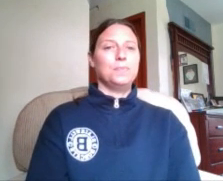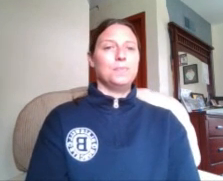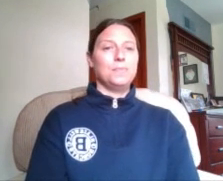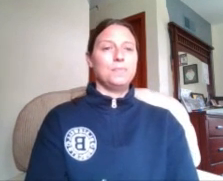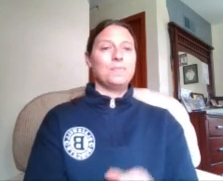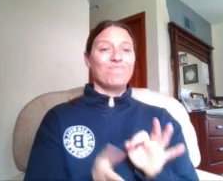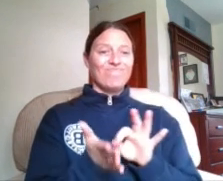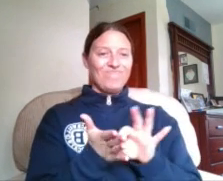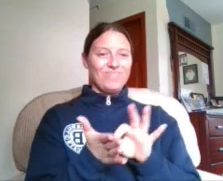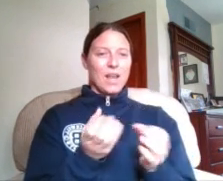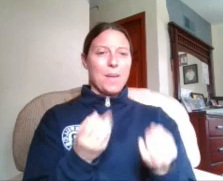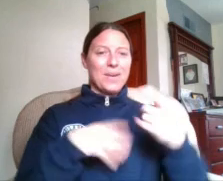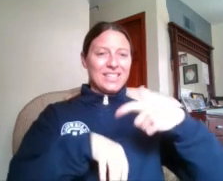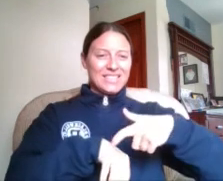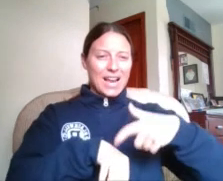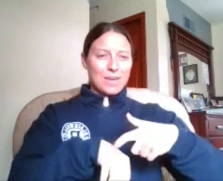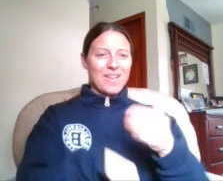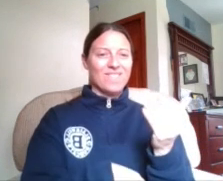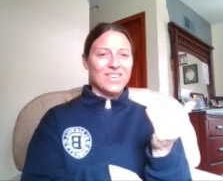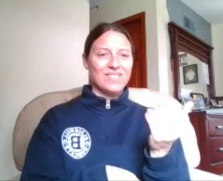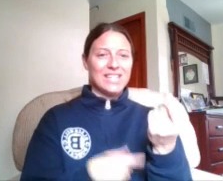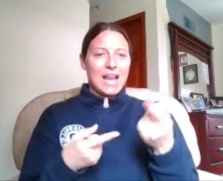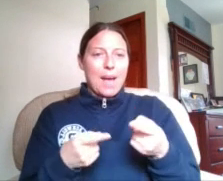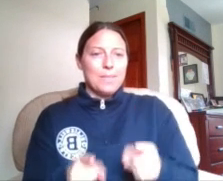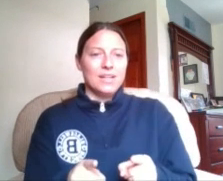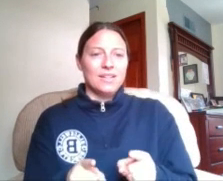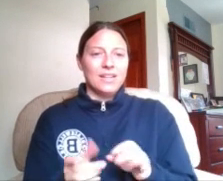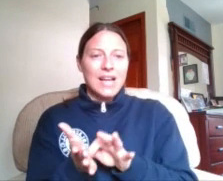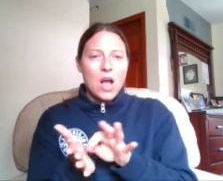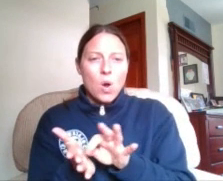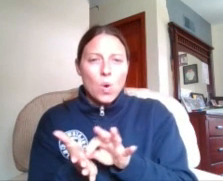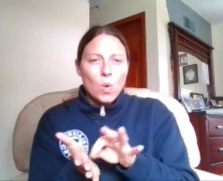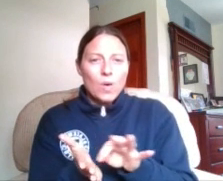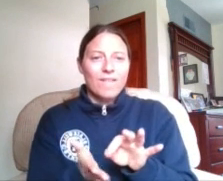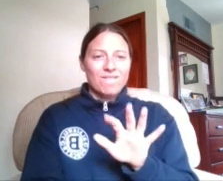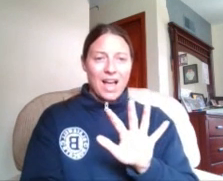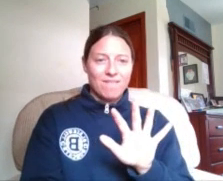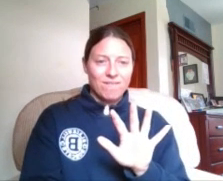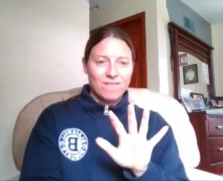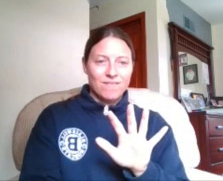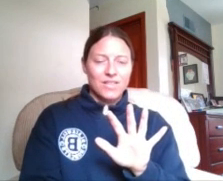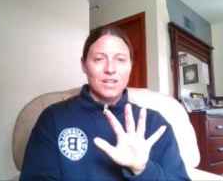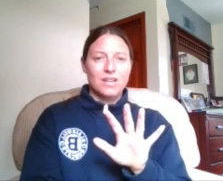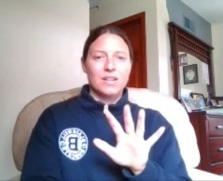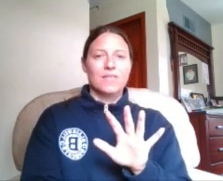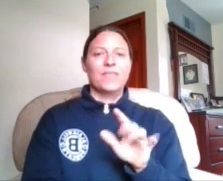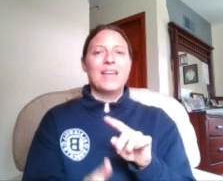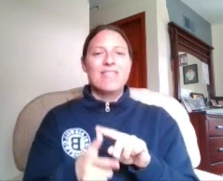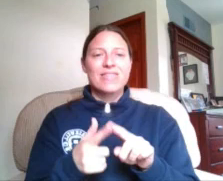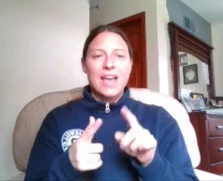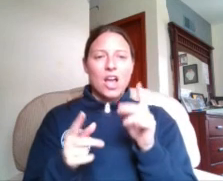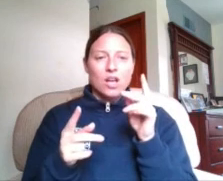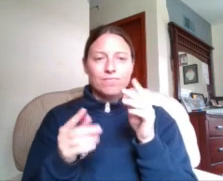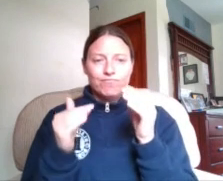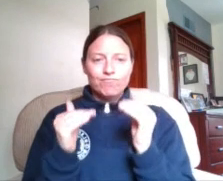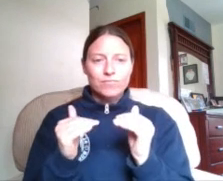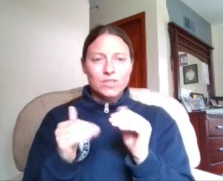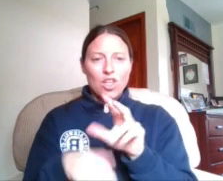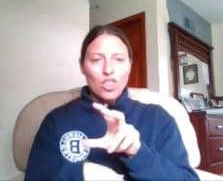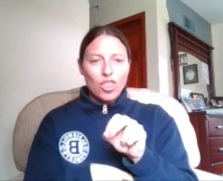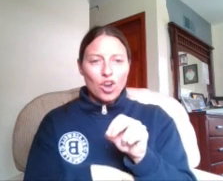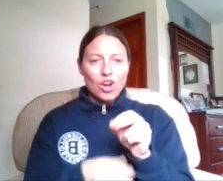So count up how many times 15 occurred. And the answer is 5, so put that in the frequency. Then count how many